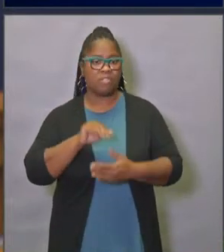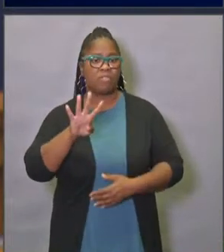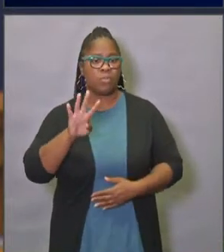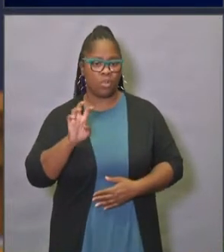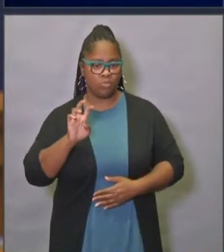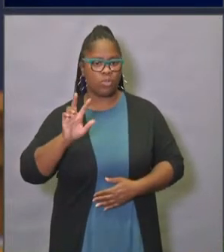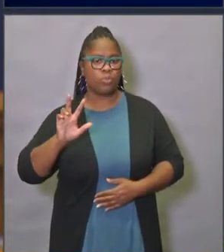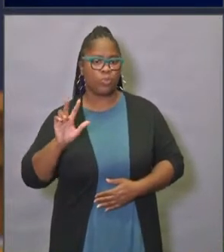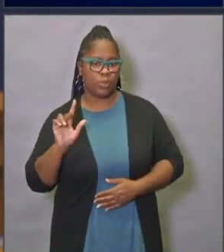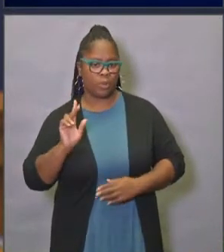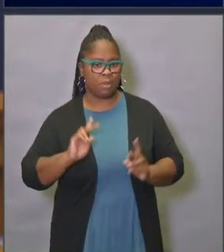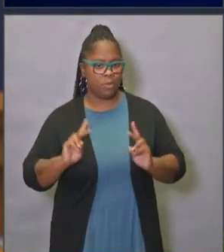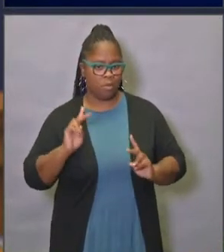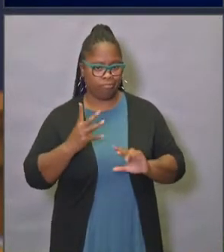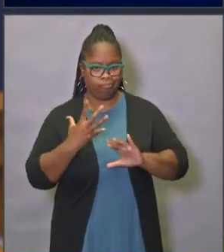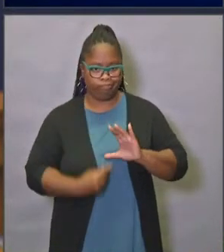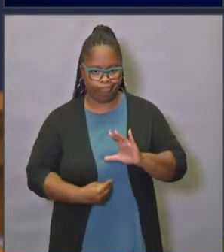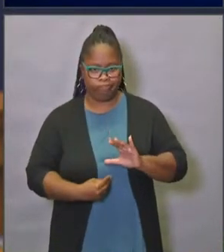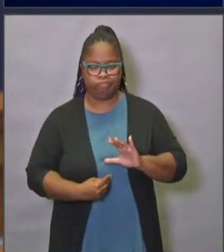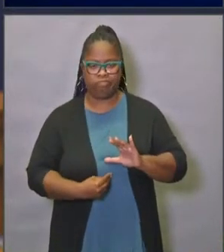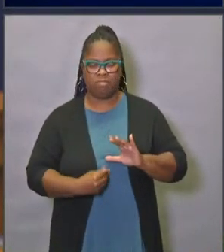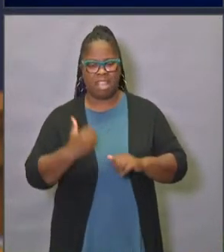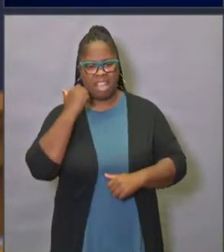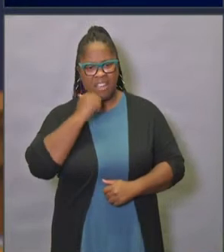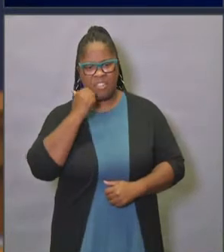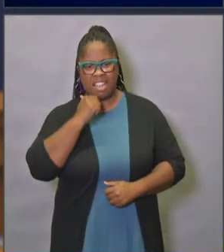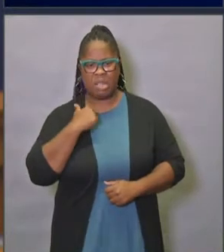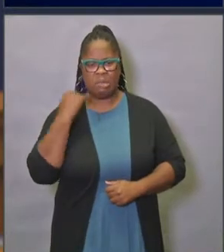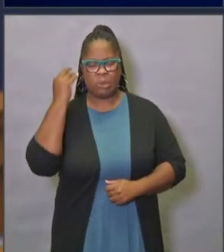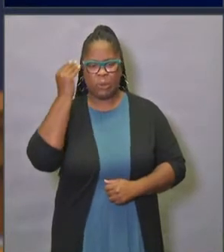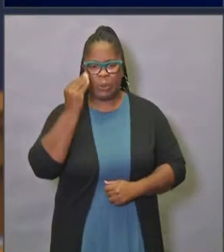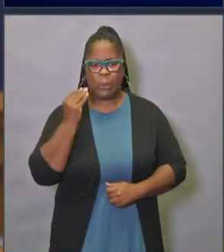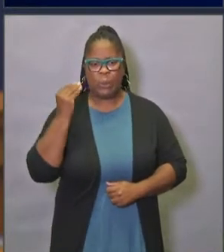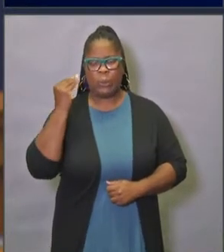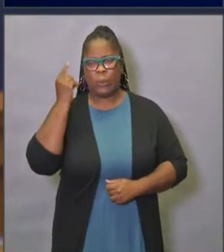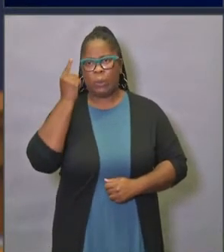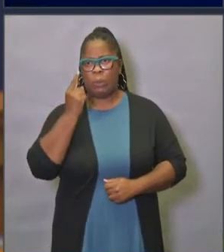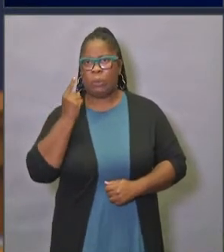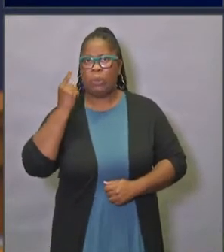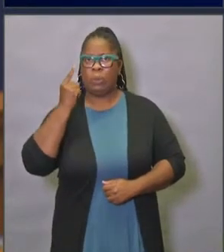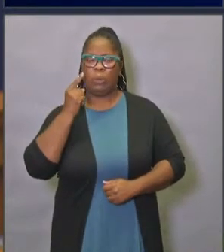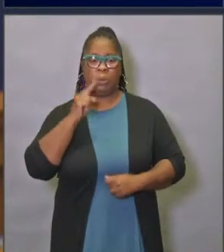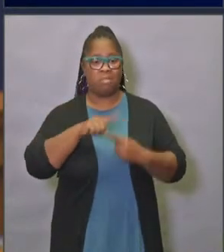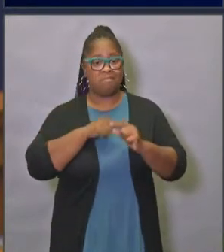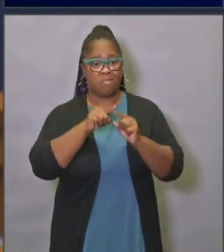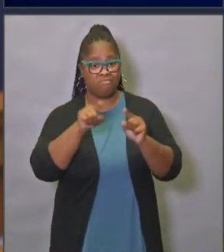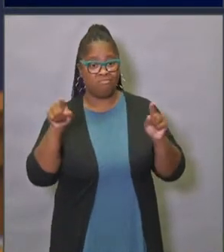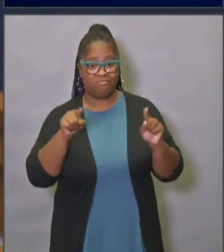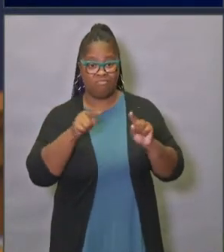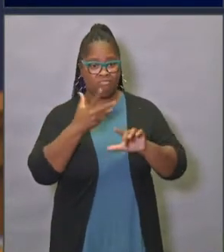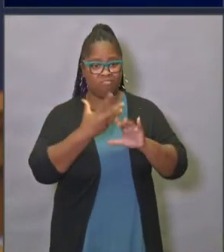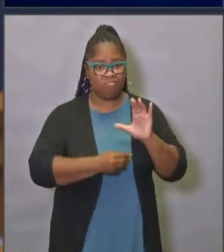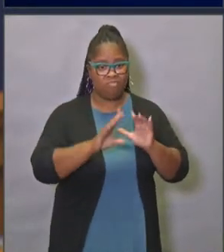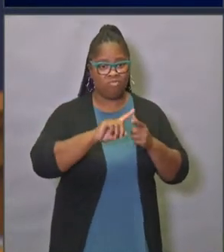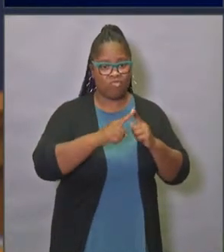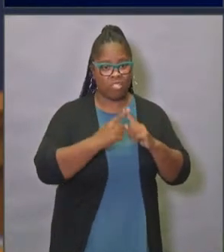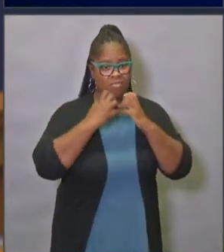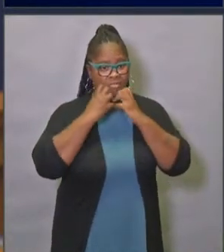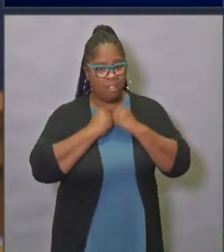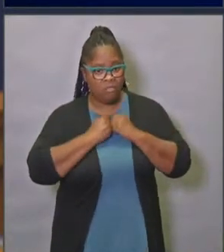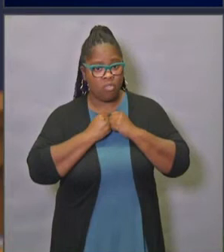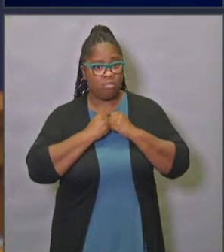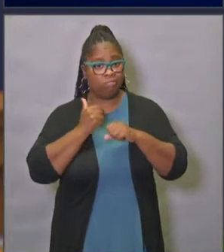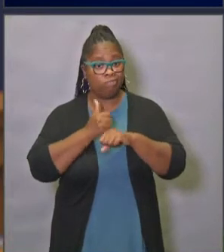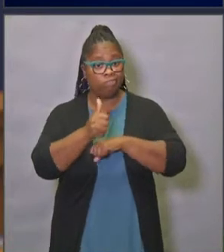6,423. We're thinking every day of the many people across the county who've lost a loved one or a friend to